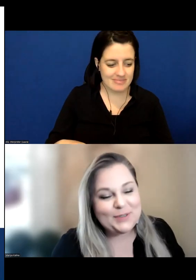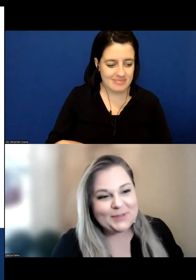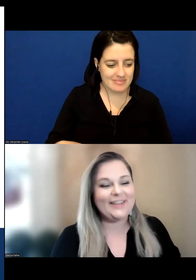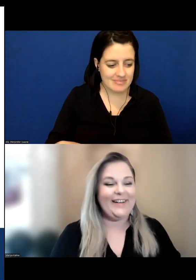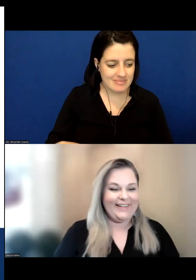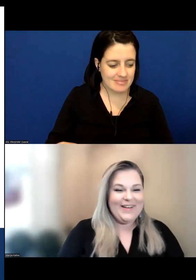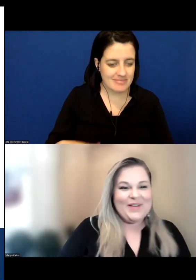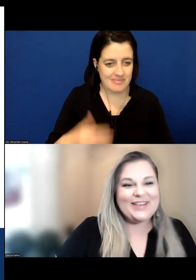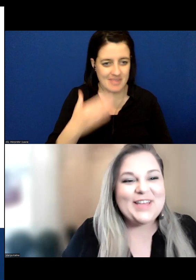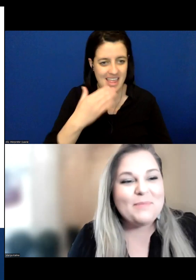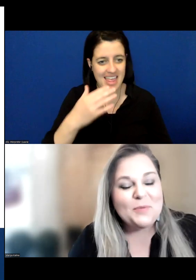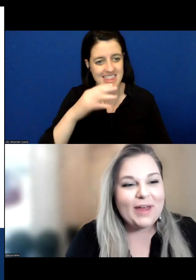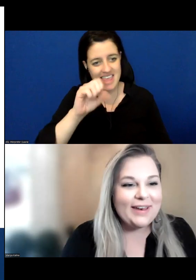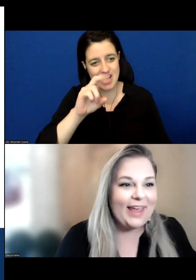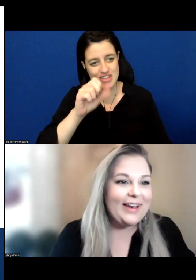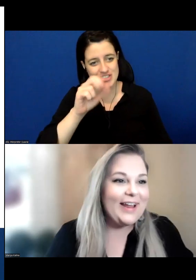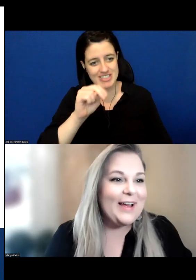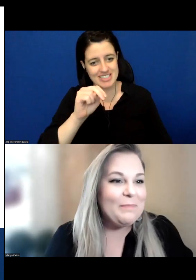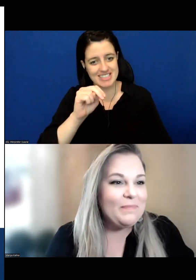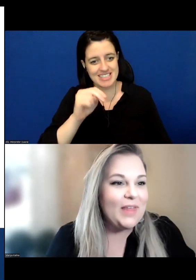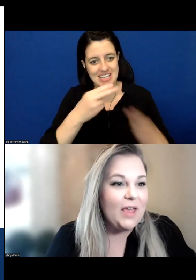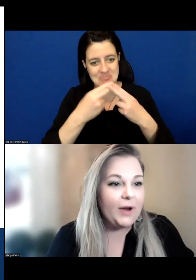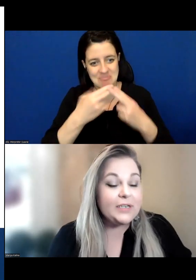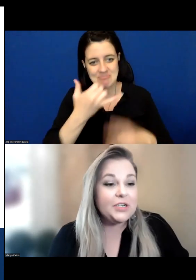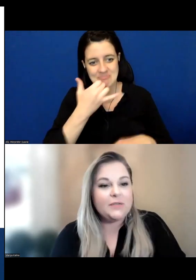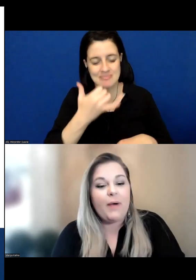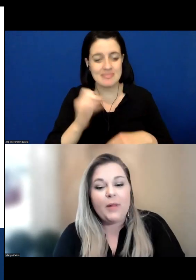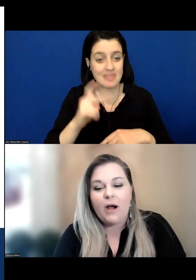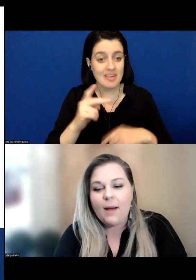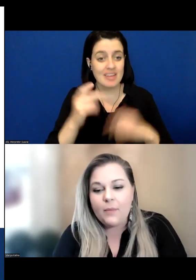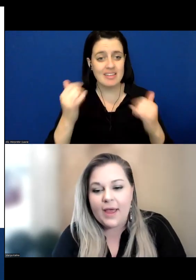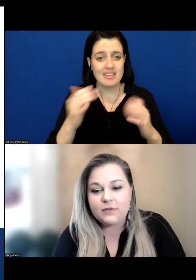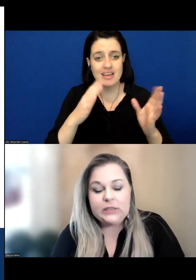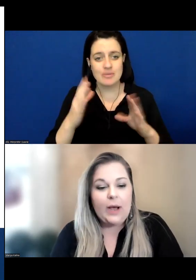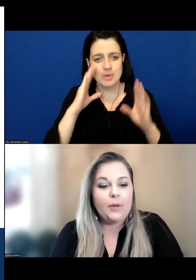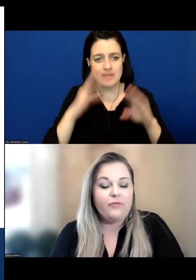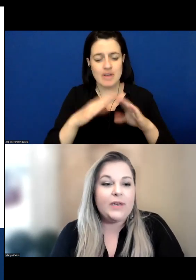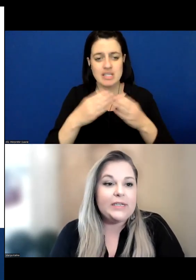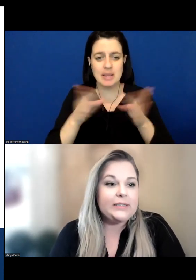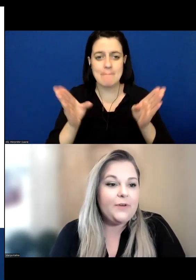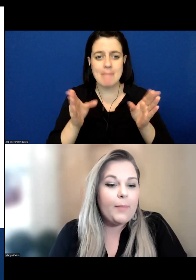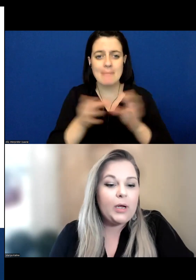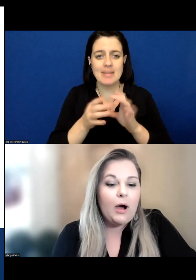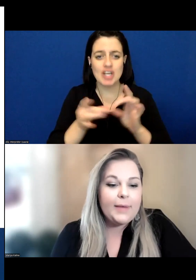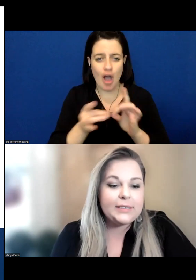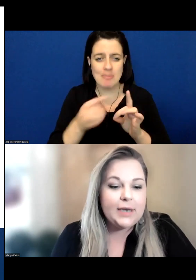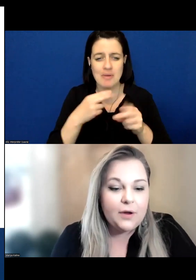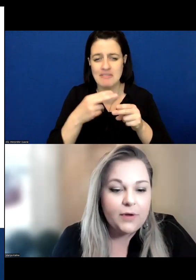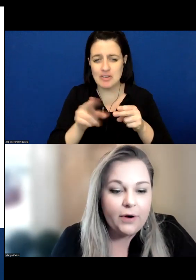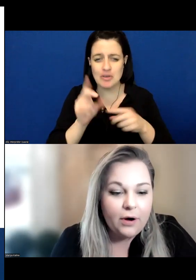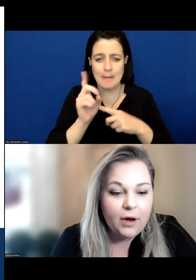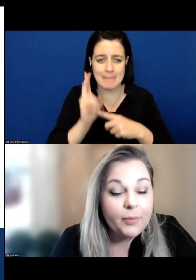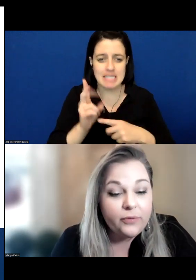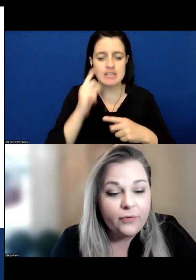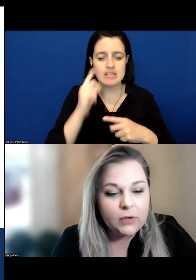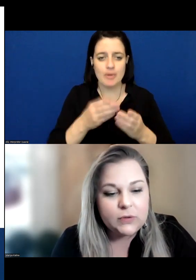Thank you, Susan. There's that mute button again. We're going to turn to public comment. We have just a couple of minutes for public comment, and I know